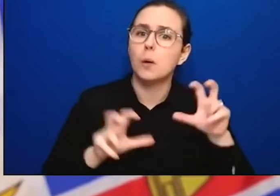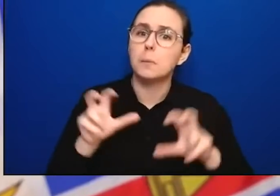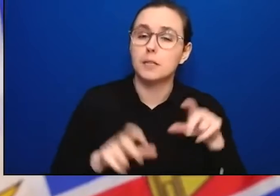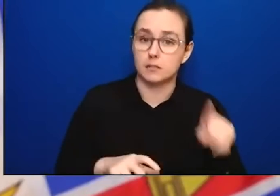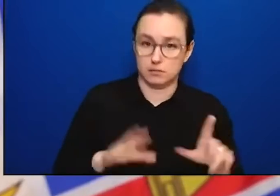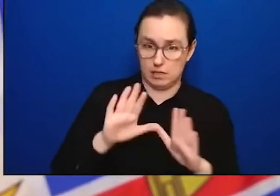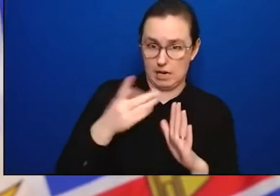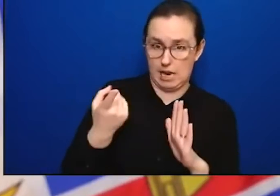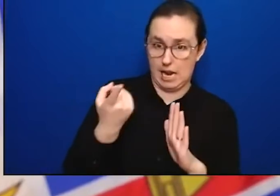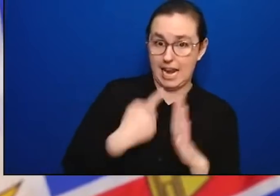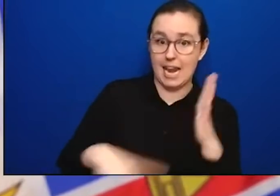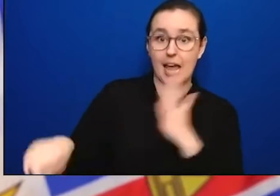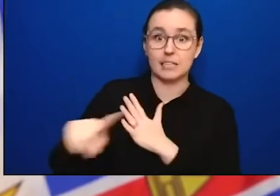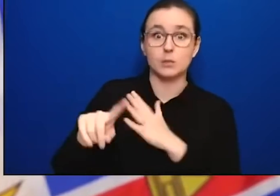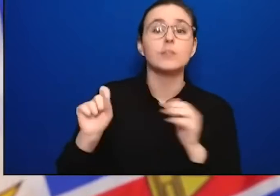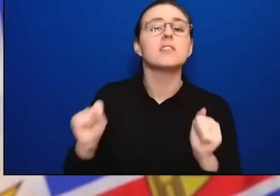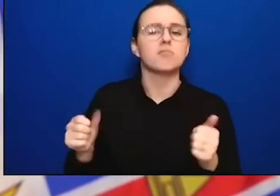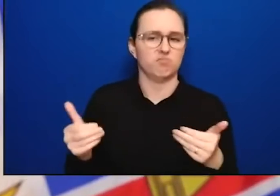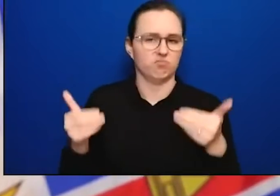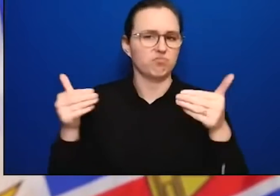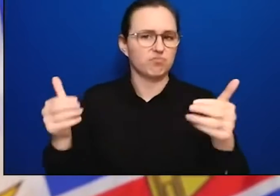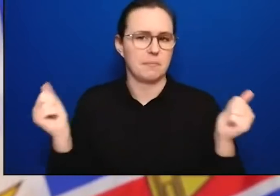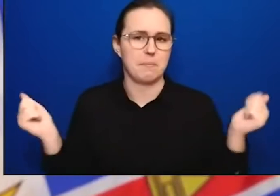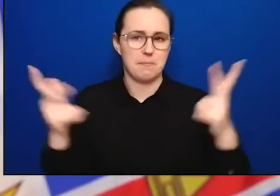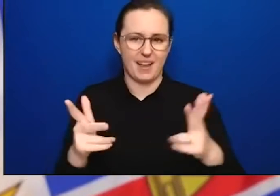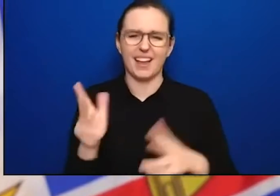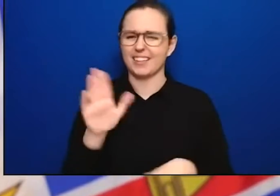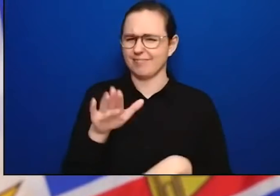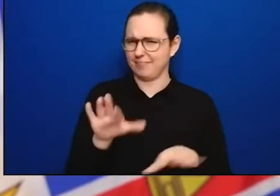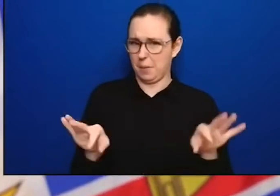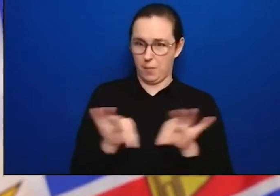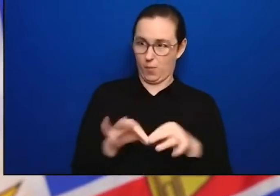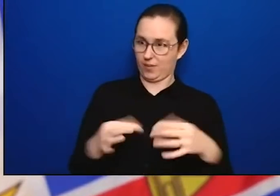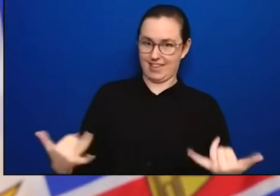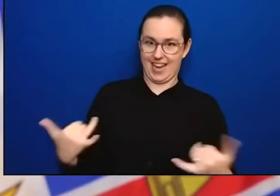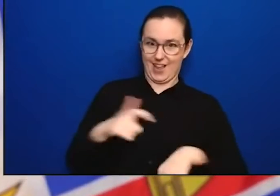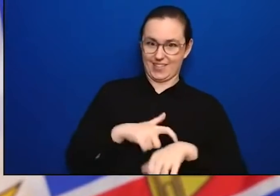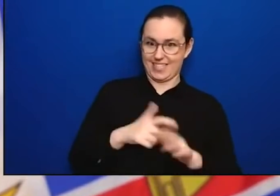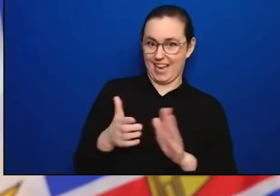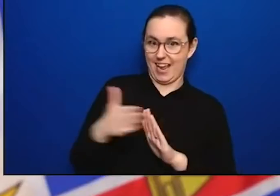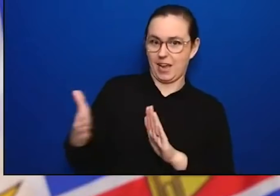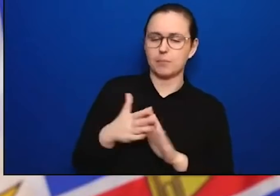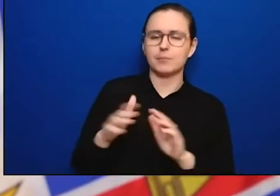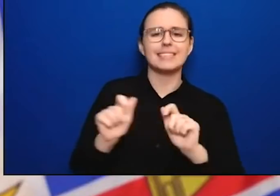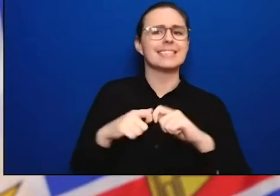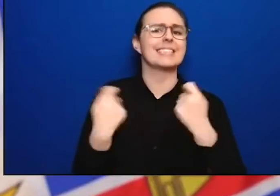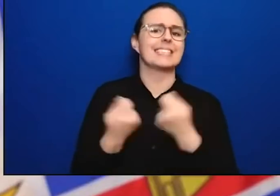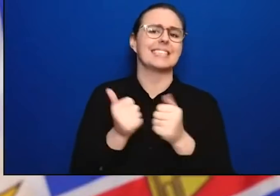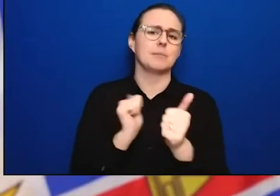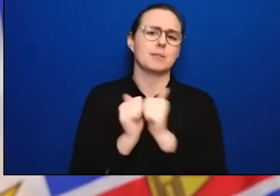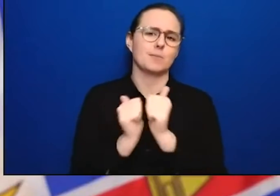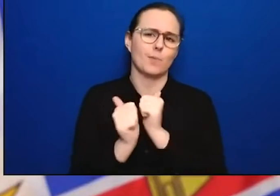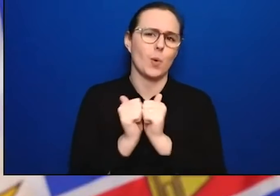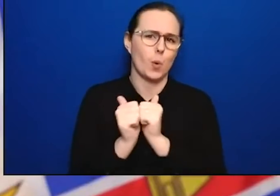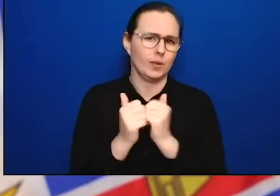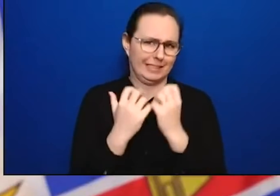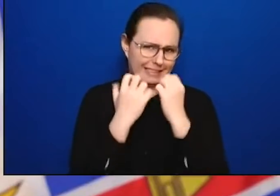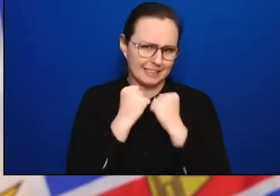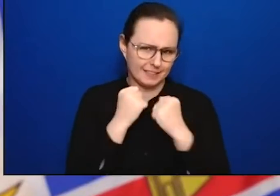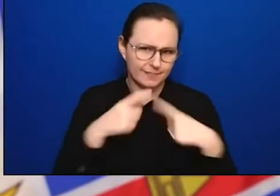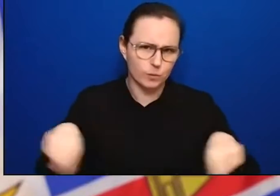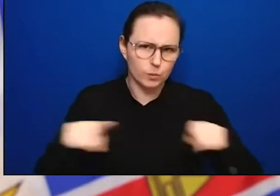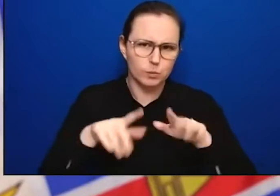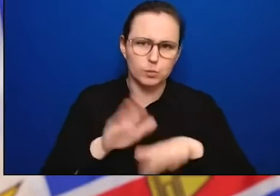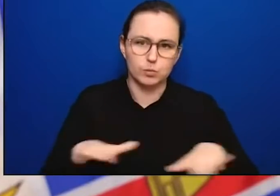week, youth sports tournaments can once again resume. I know that this is an important time of the year for many different